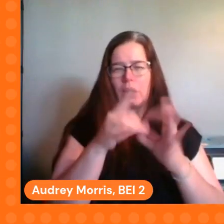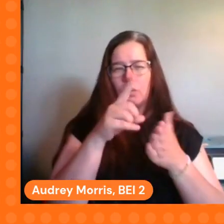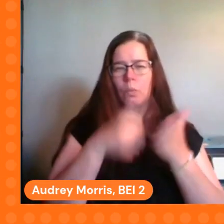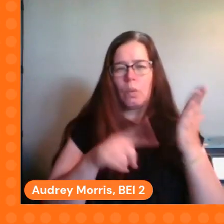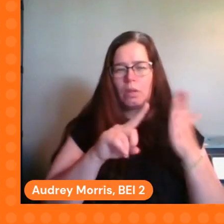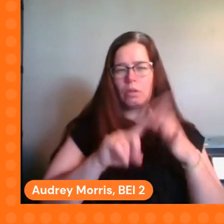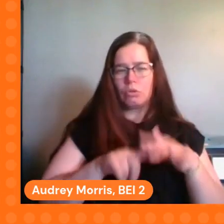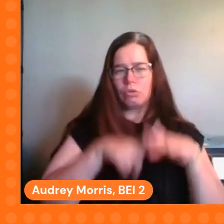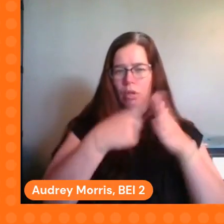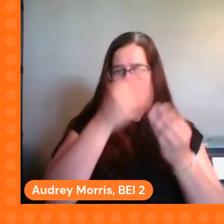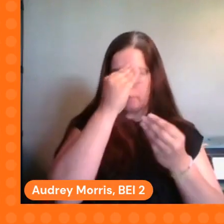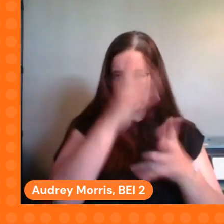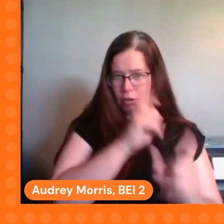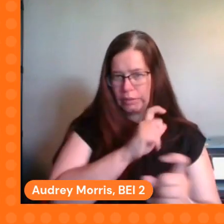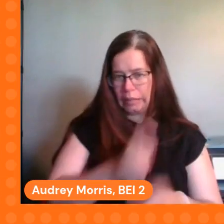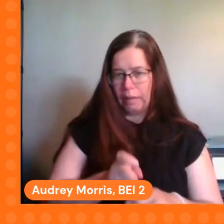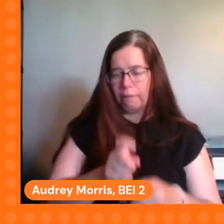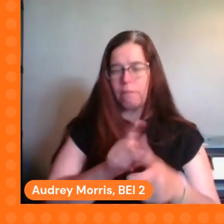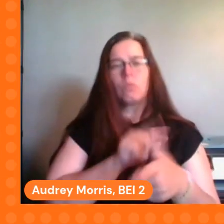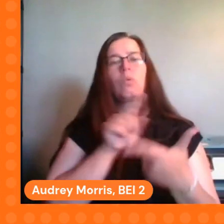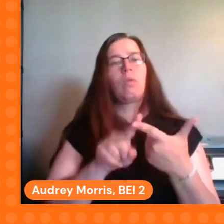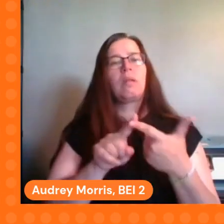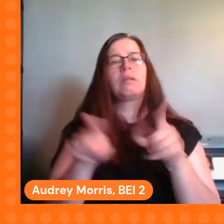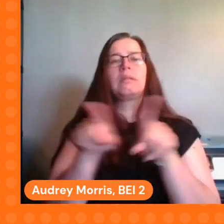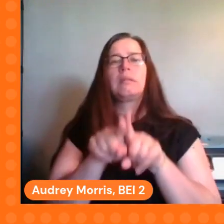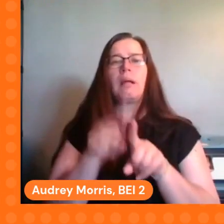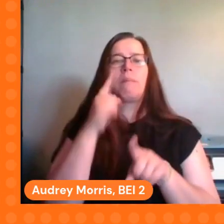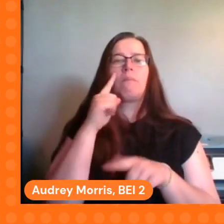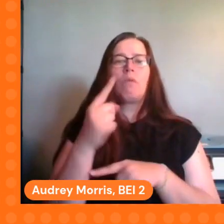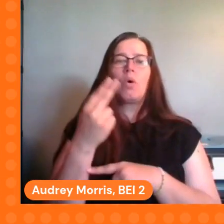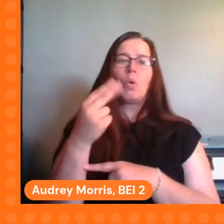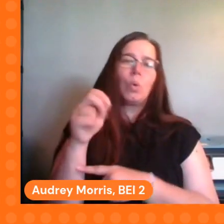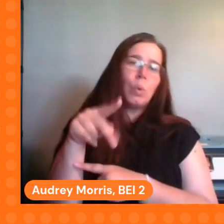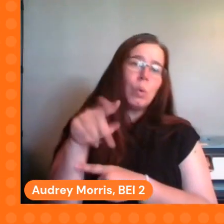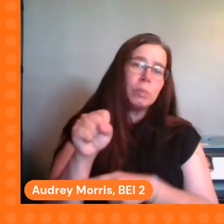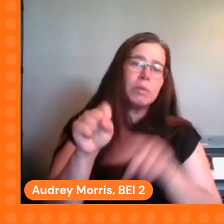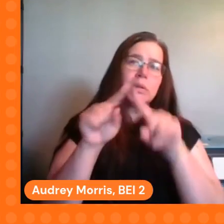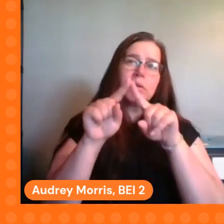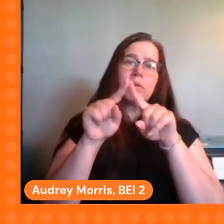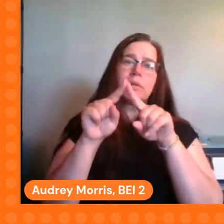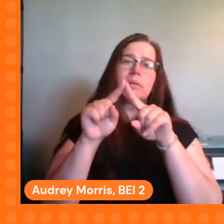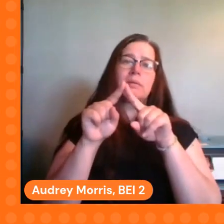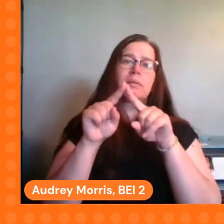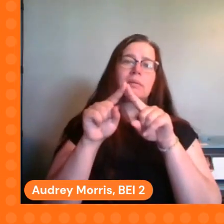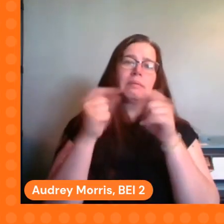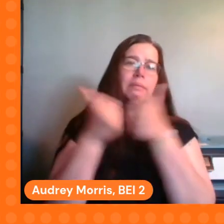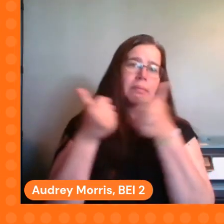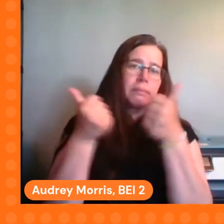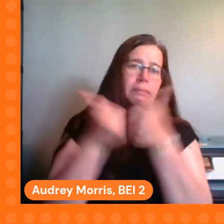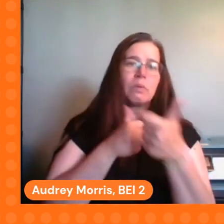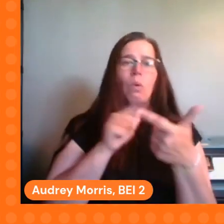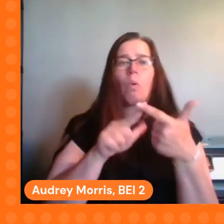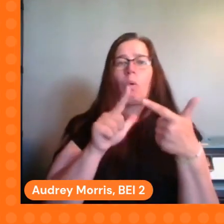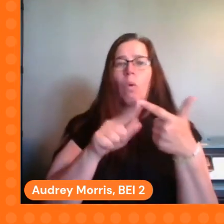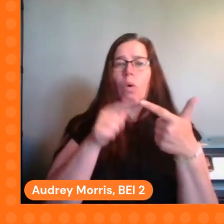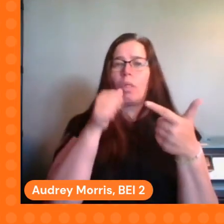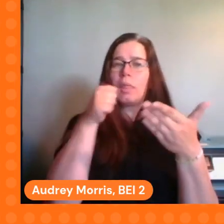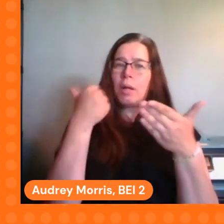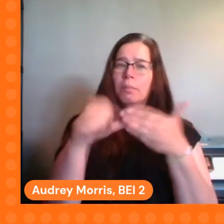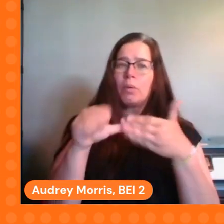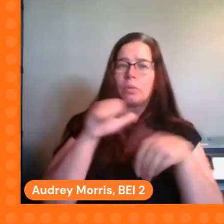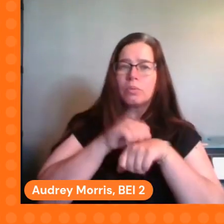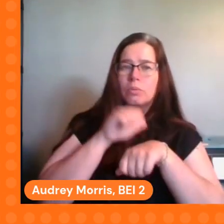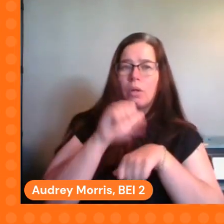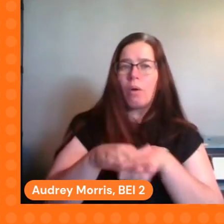start? So it's that same idea as in the hoops or in the postcode project I showed you, that idea of by building a model